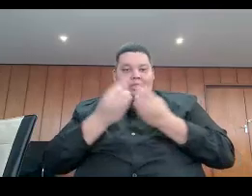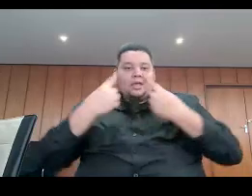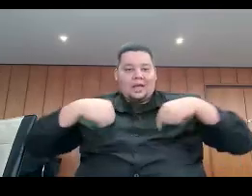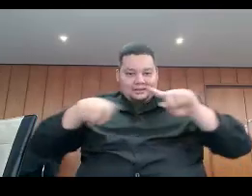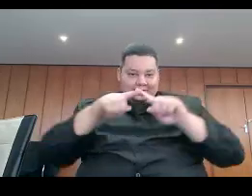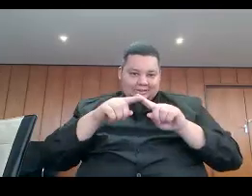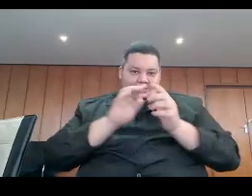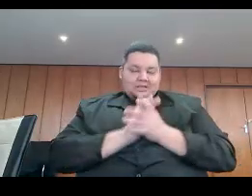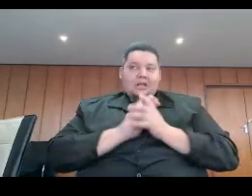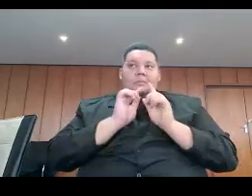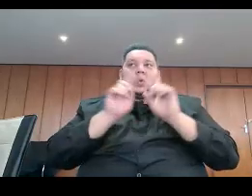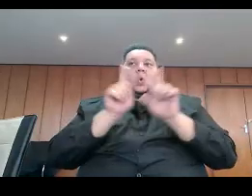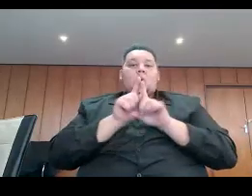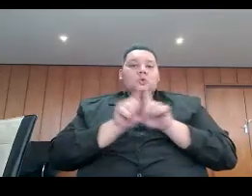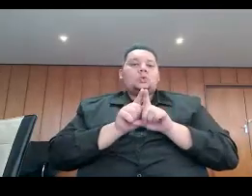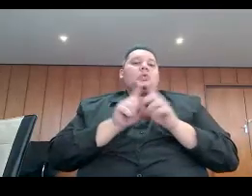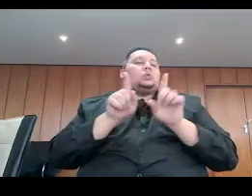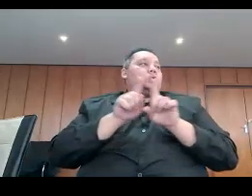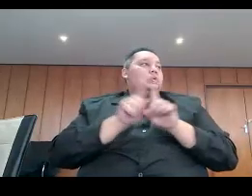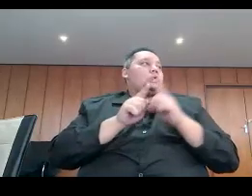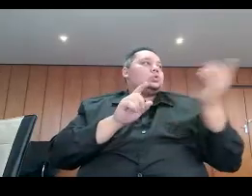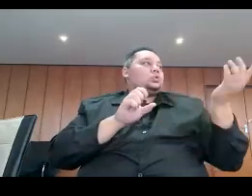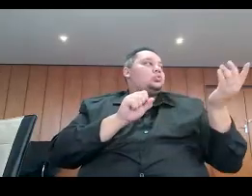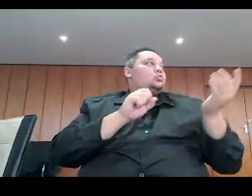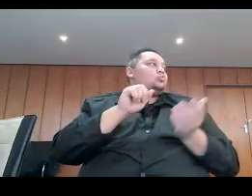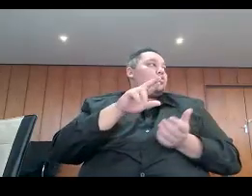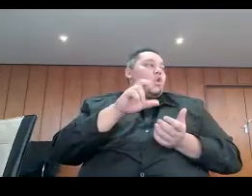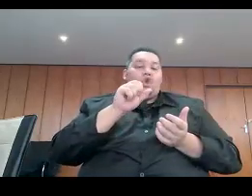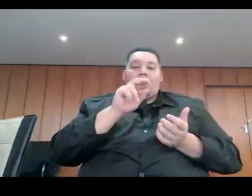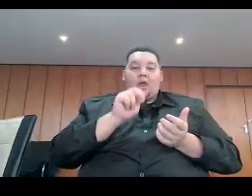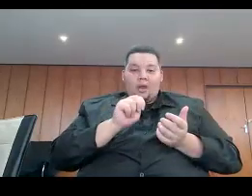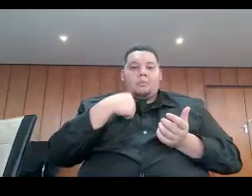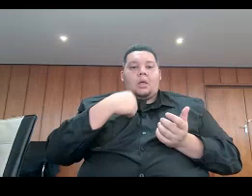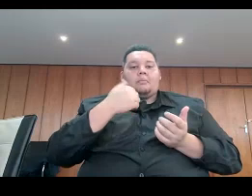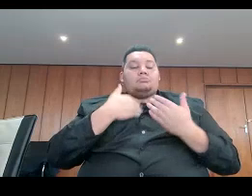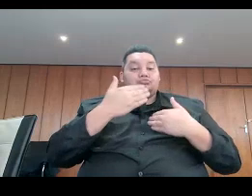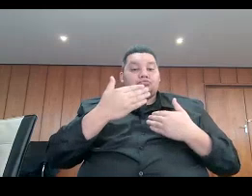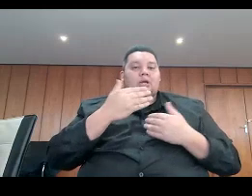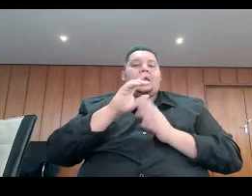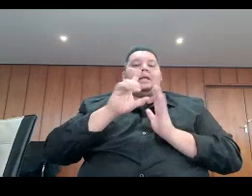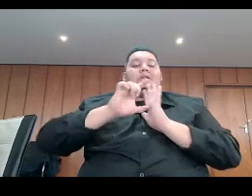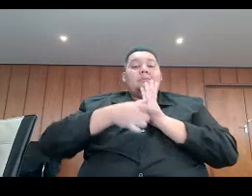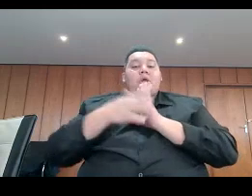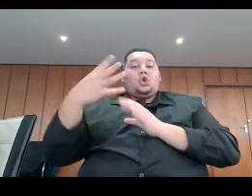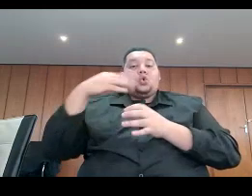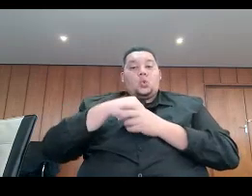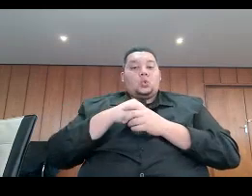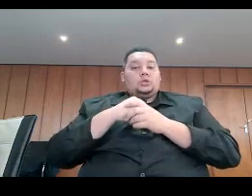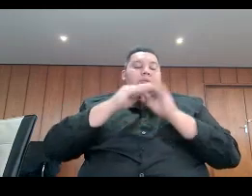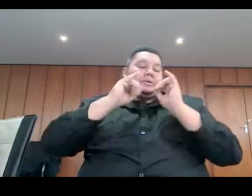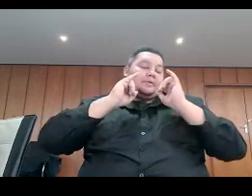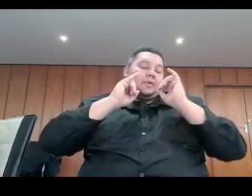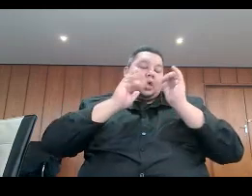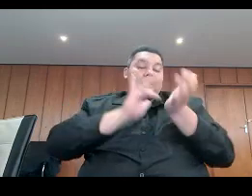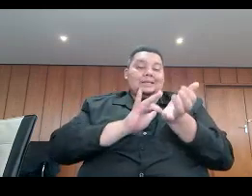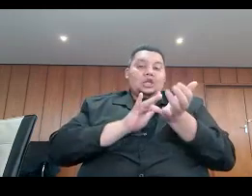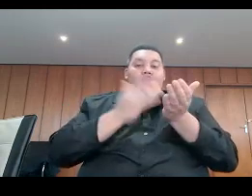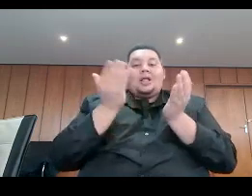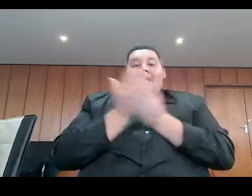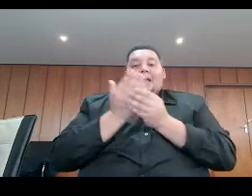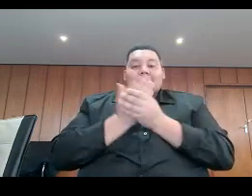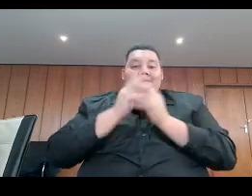But I want to mention, and say, I'm glad you're in the room as well, disability inclusive surgical case study.